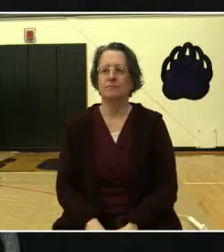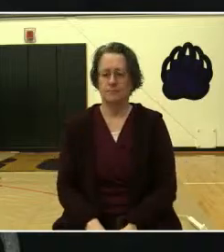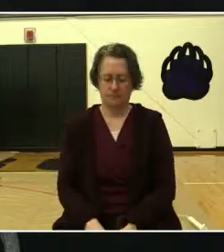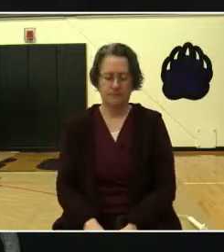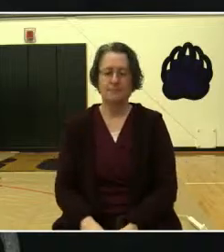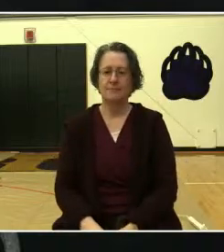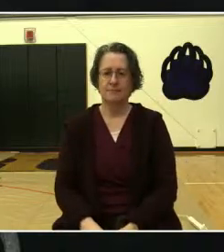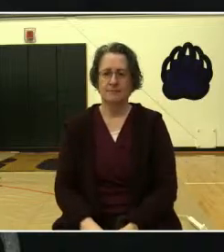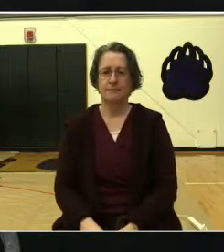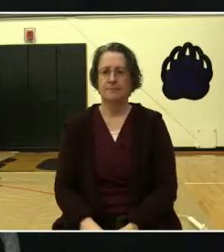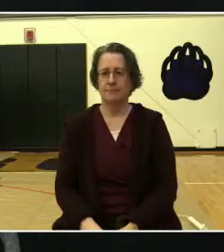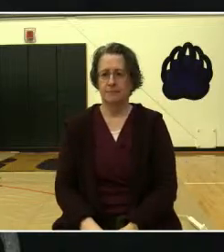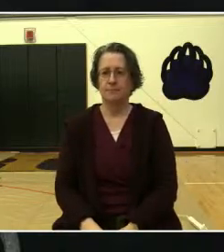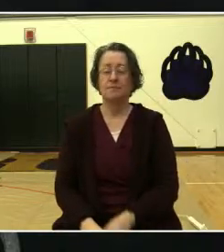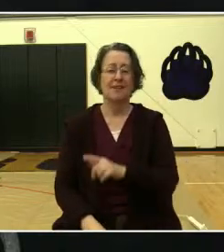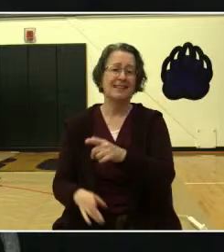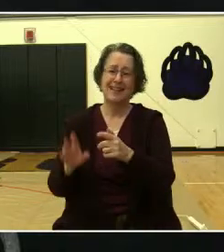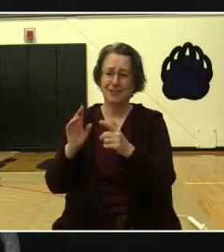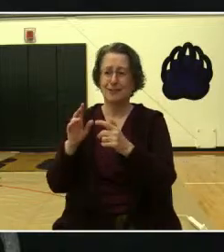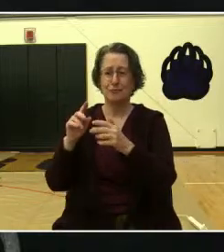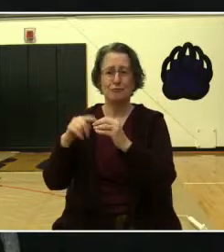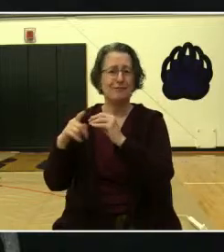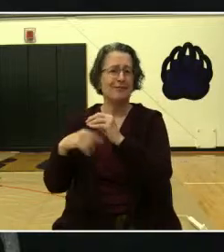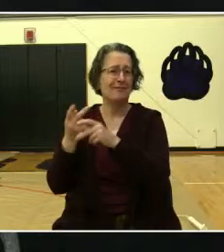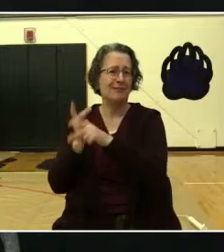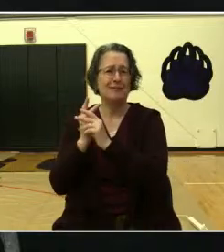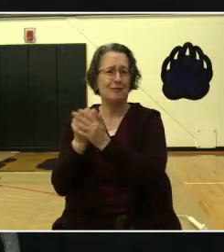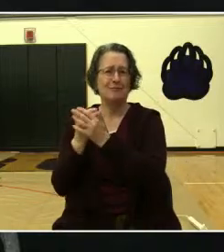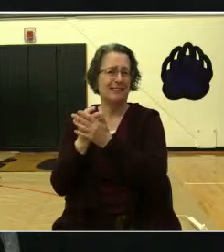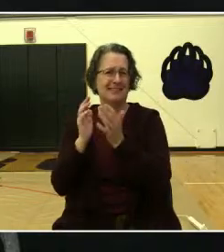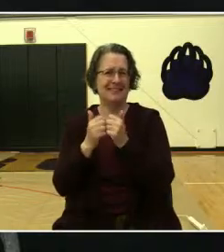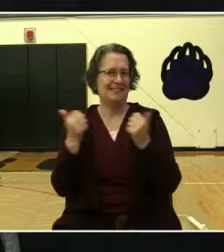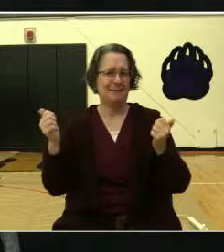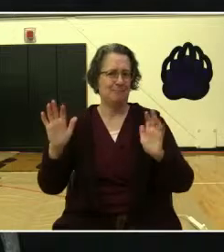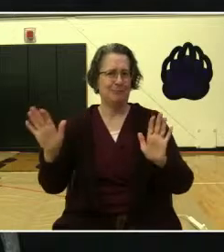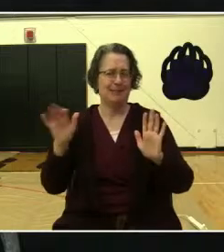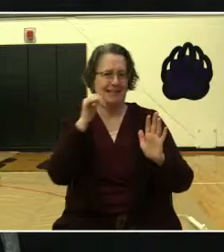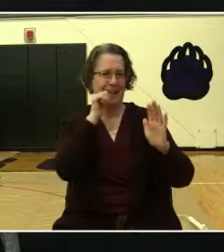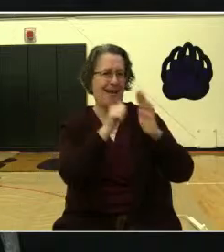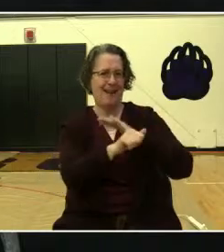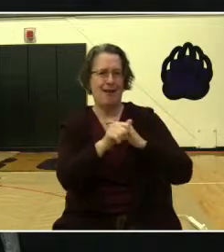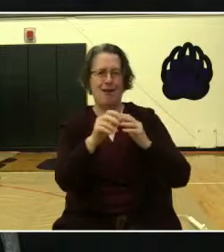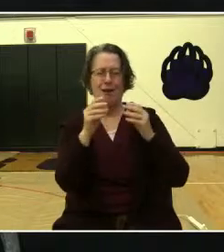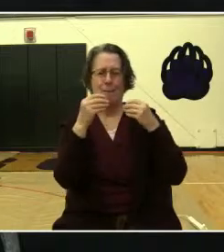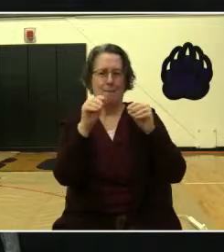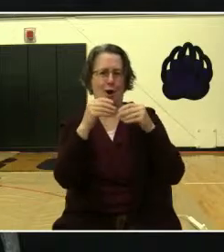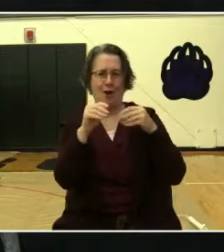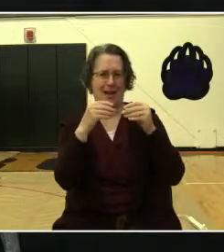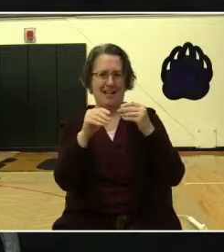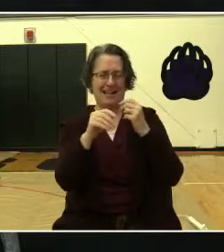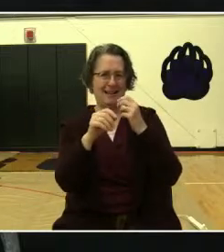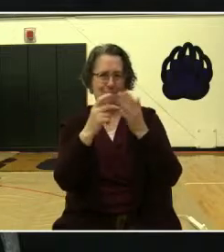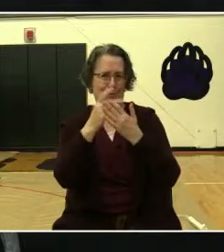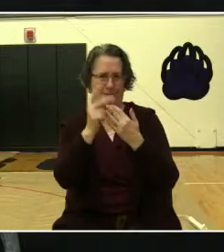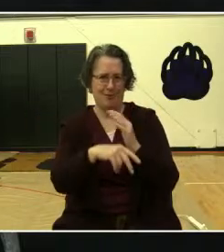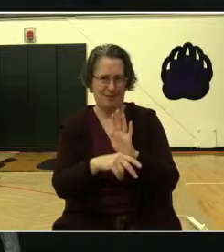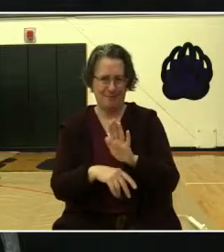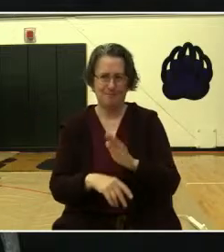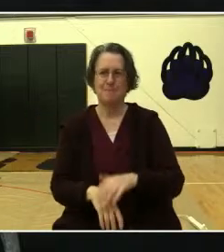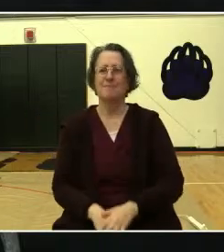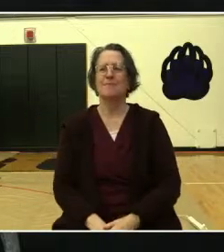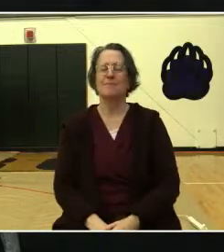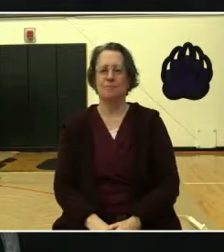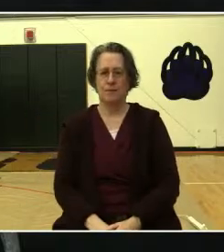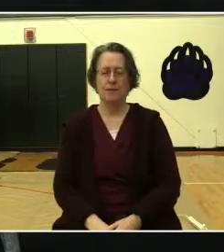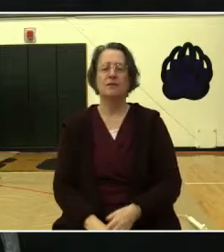Fund for the marketing initiative the inquiry is about the um requested